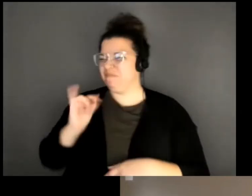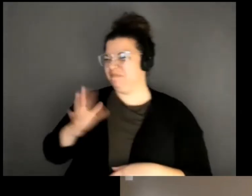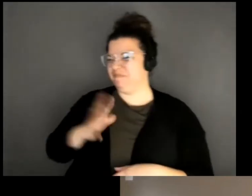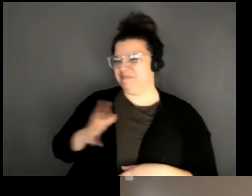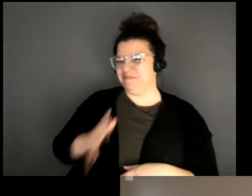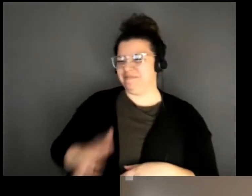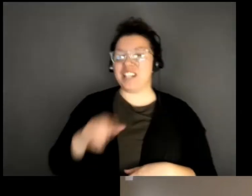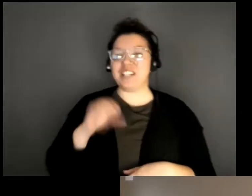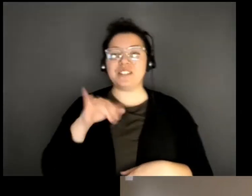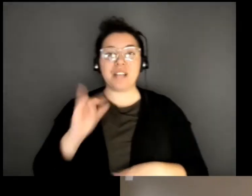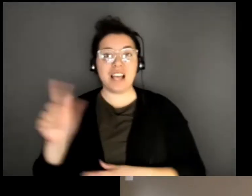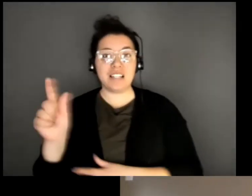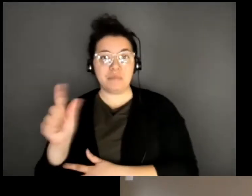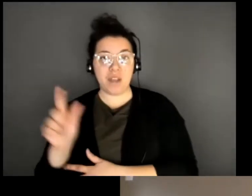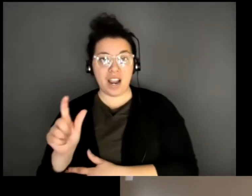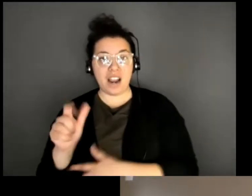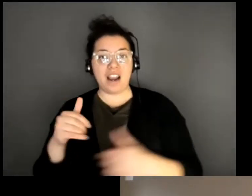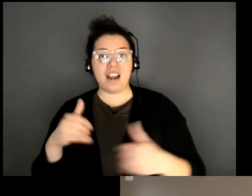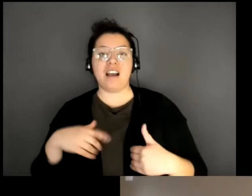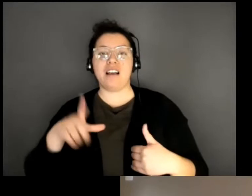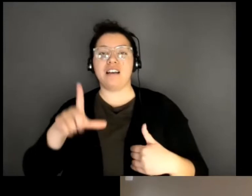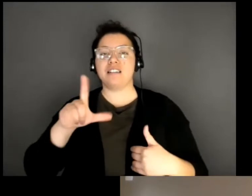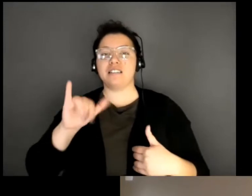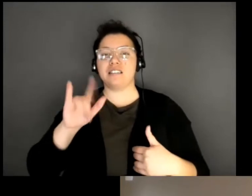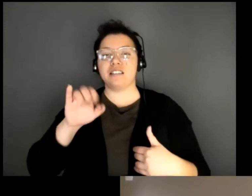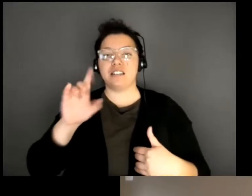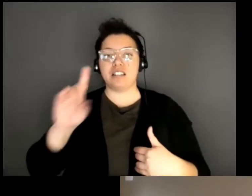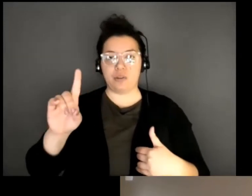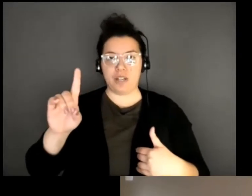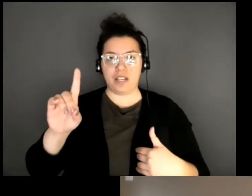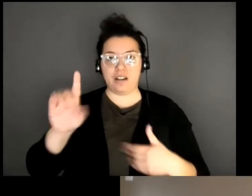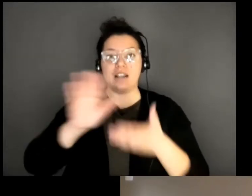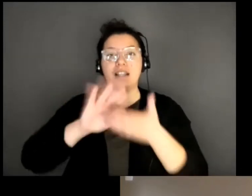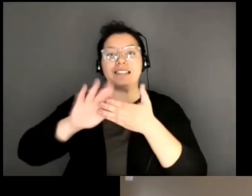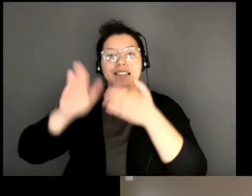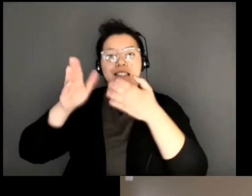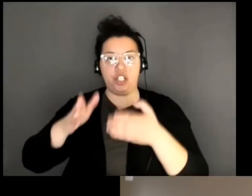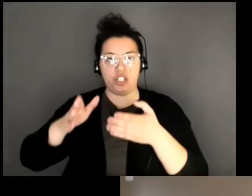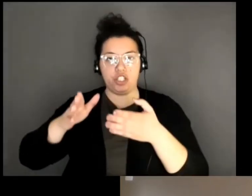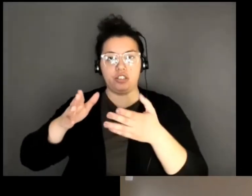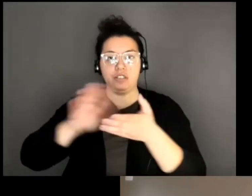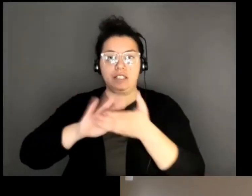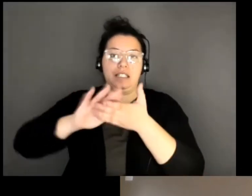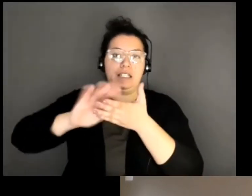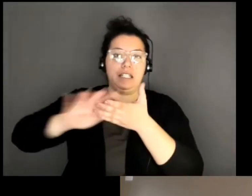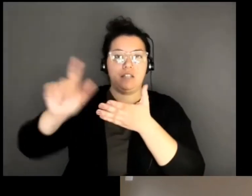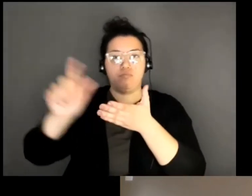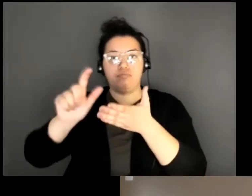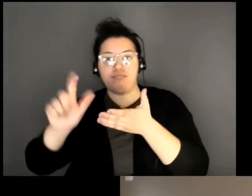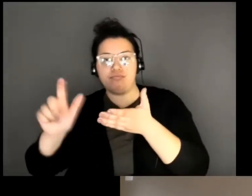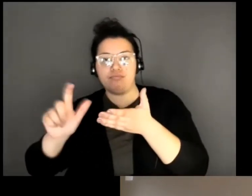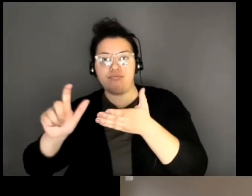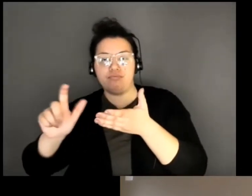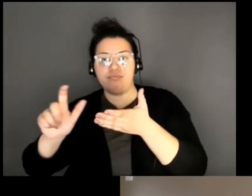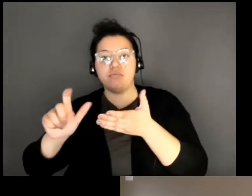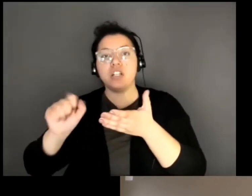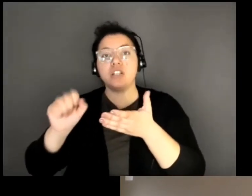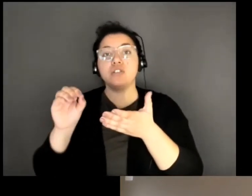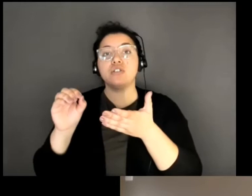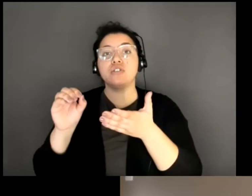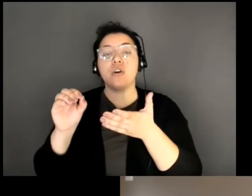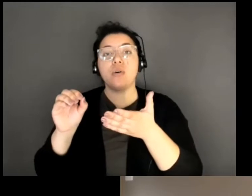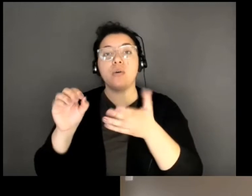charges liquids, in this case, disinfectants, so that they can actively seek out across an